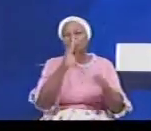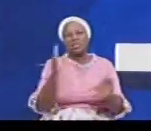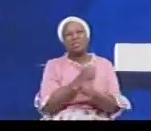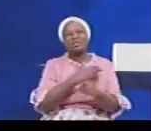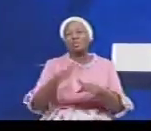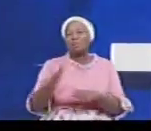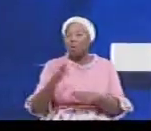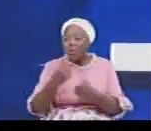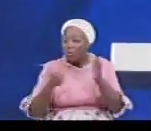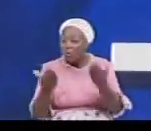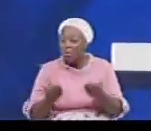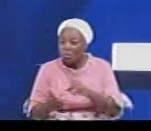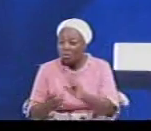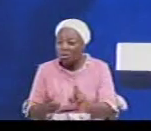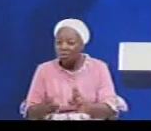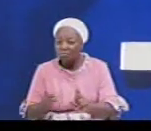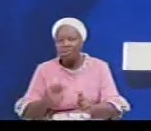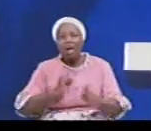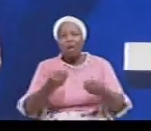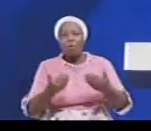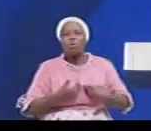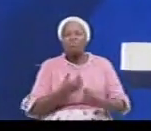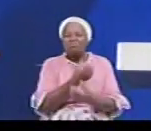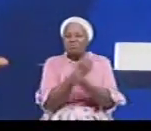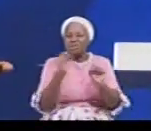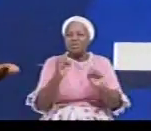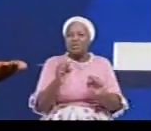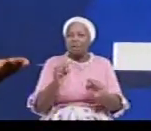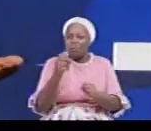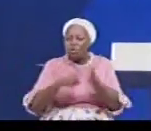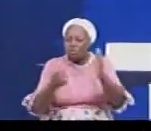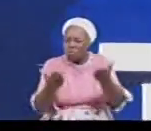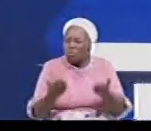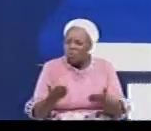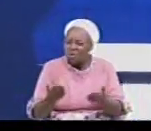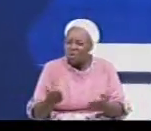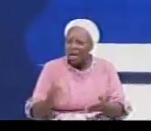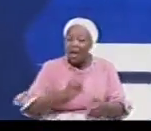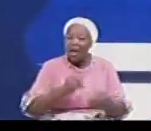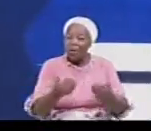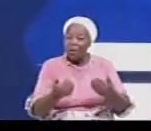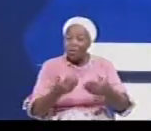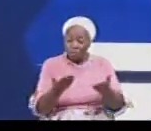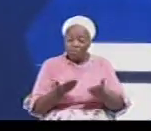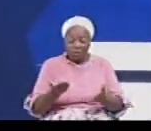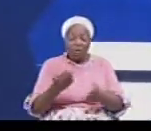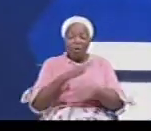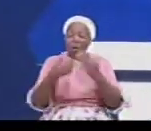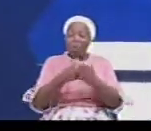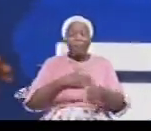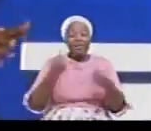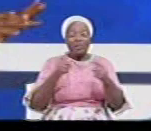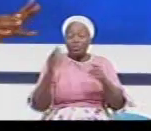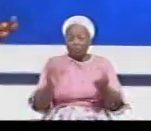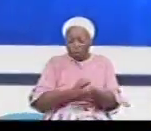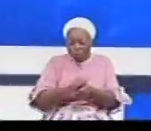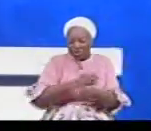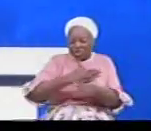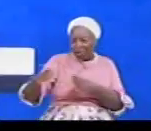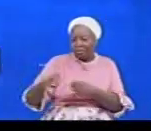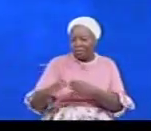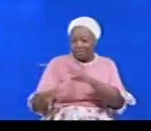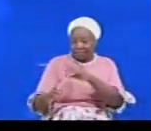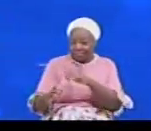want? I want redemption. What do you want? I want my sins to be washed away. It will